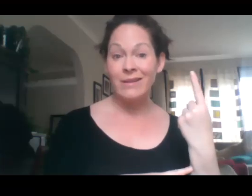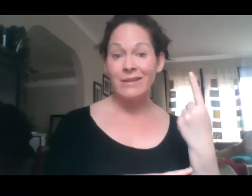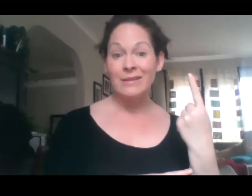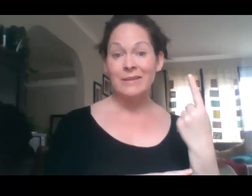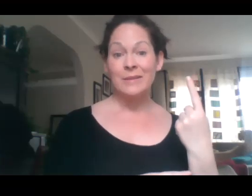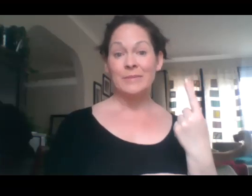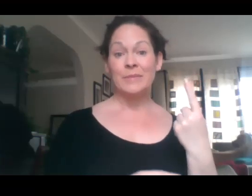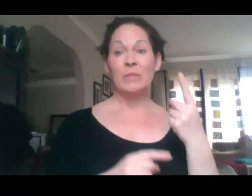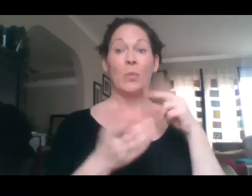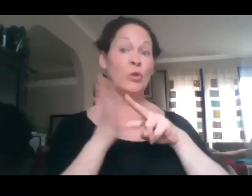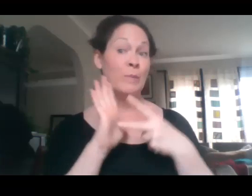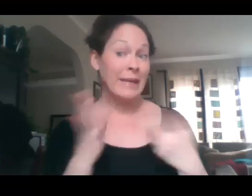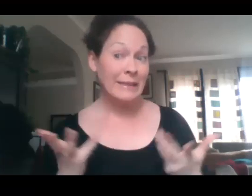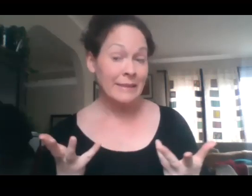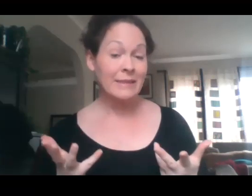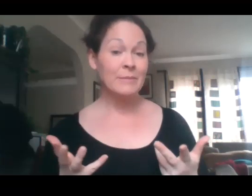out.